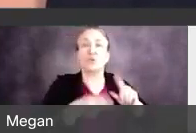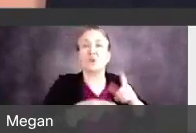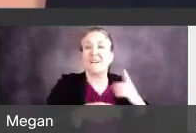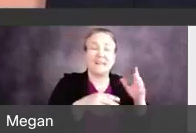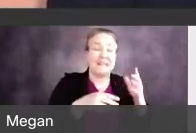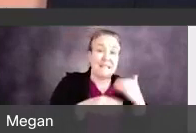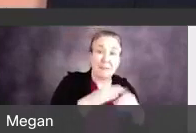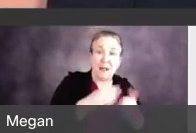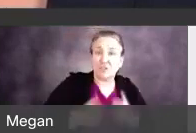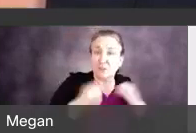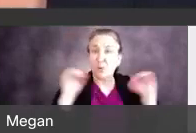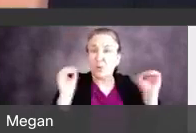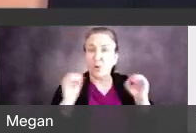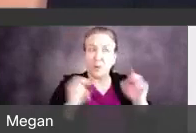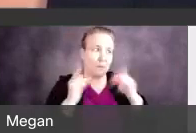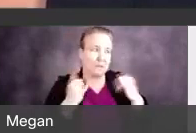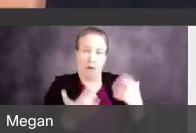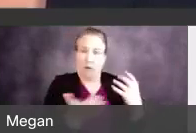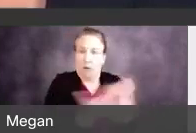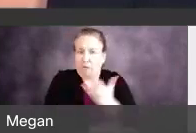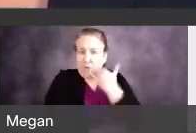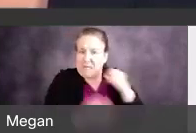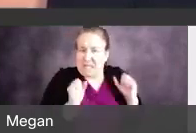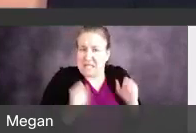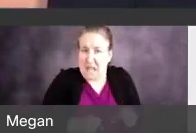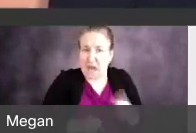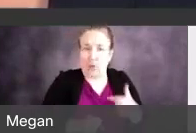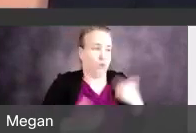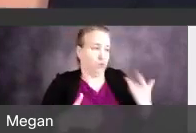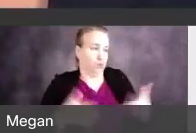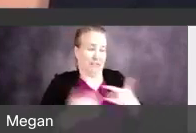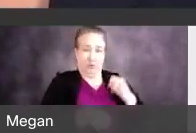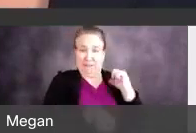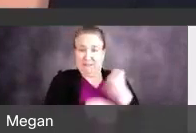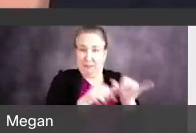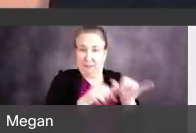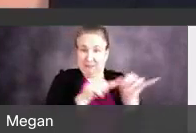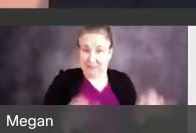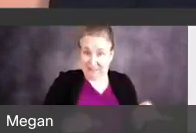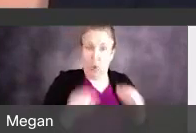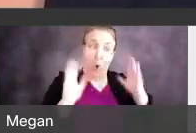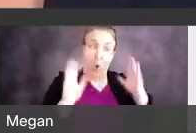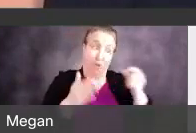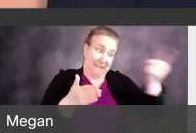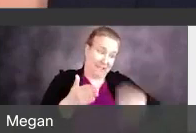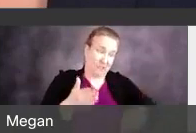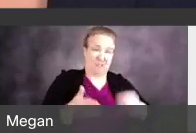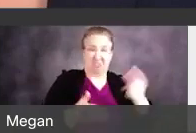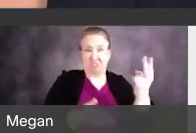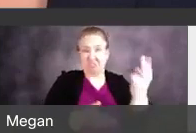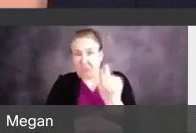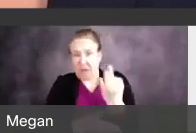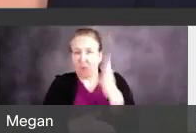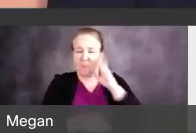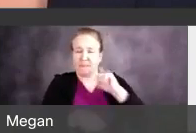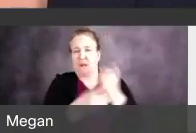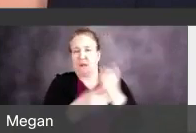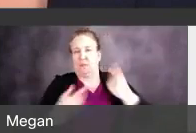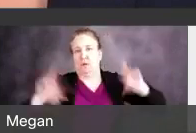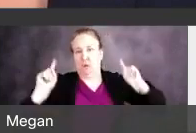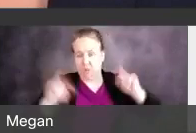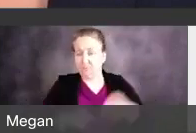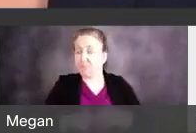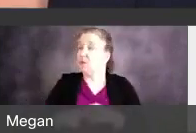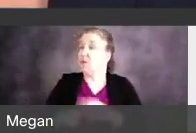address. So we're anxious to get this up, and hopefully that will be the case by the end of next week. And at that time, you'll have the